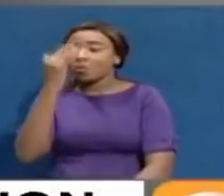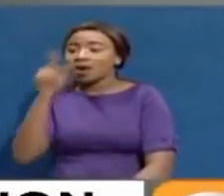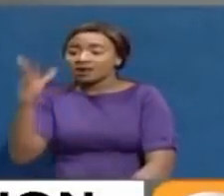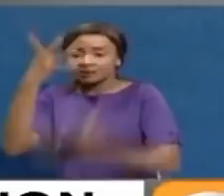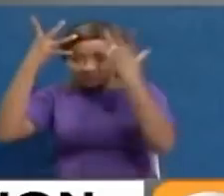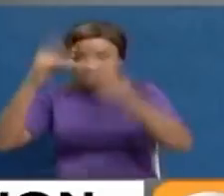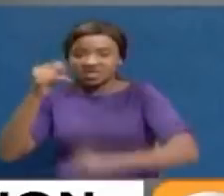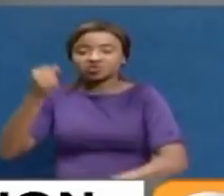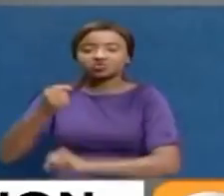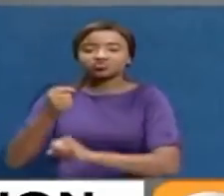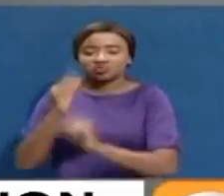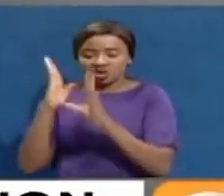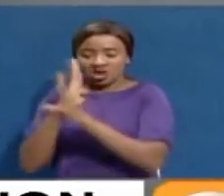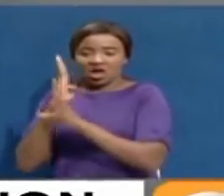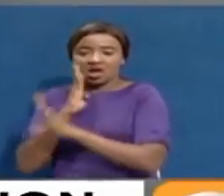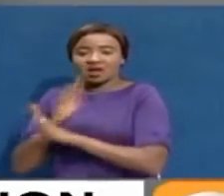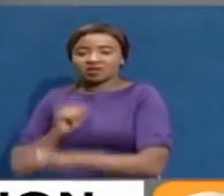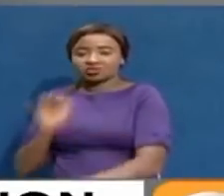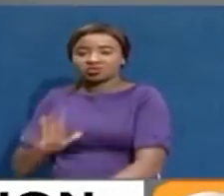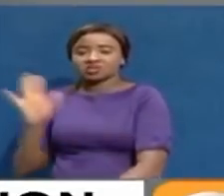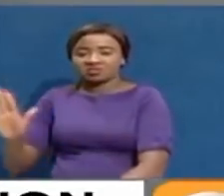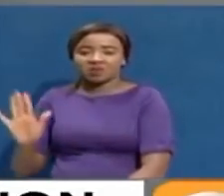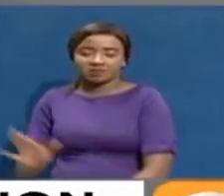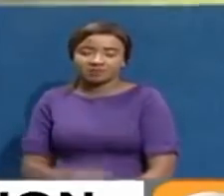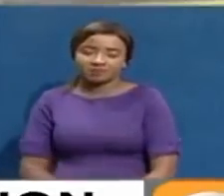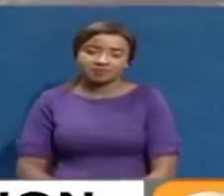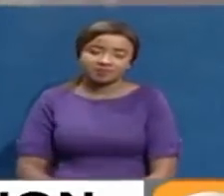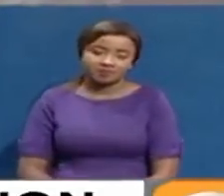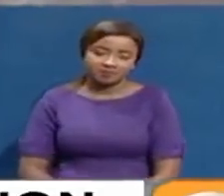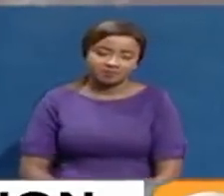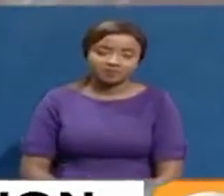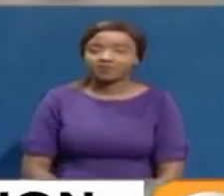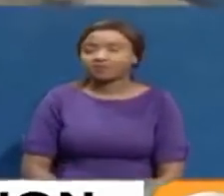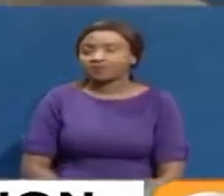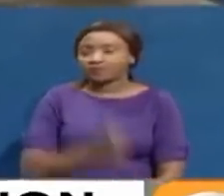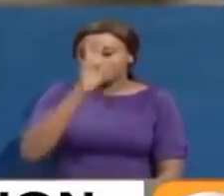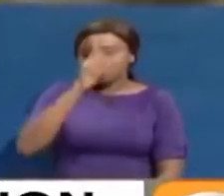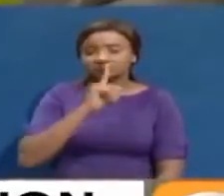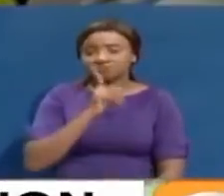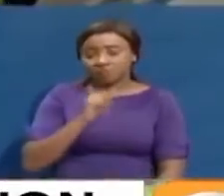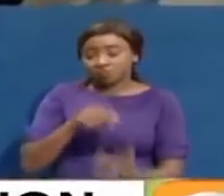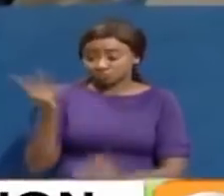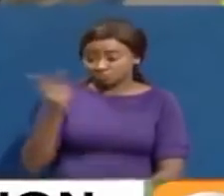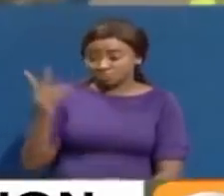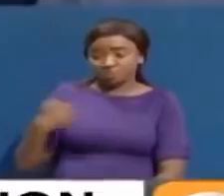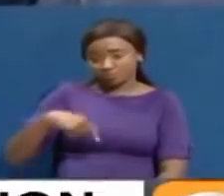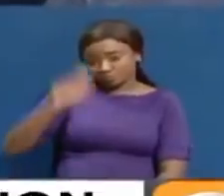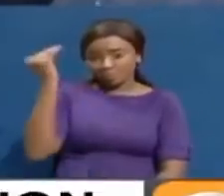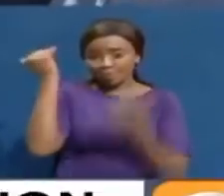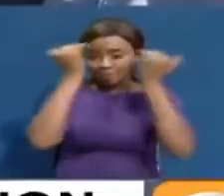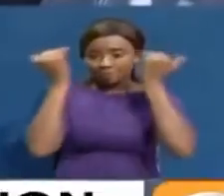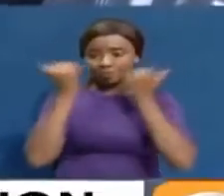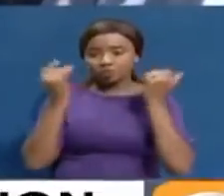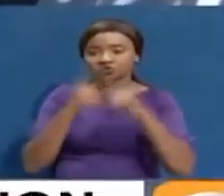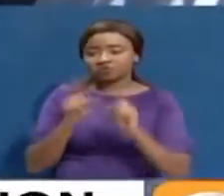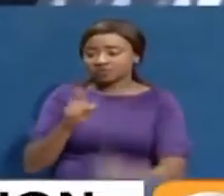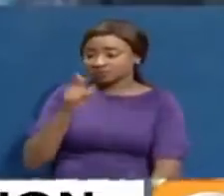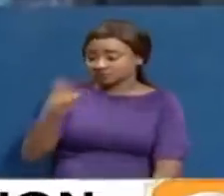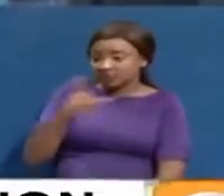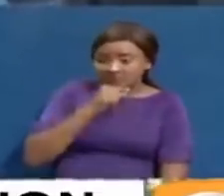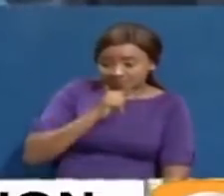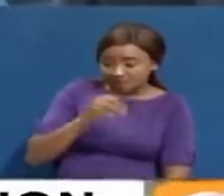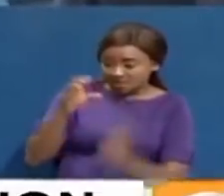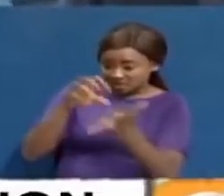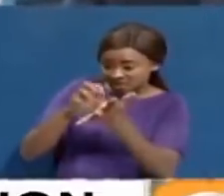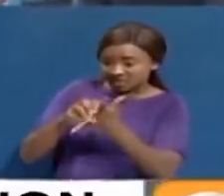of his decision to take responsibility for the murder. Detectives say the two will be processed in court, but Gitimo's case will be